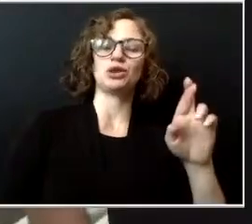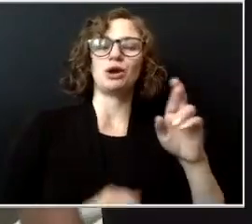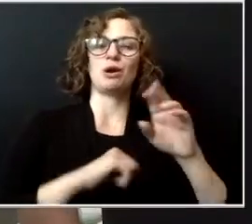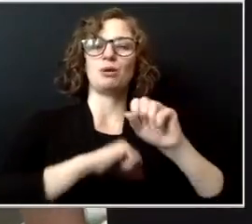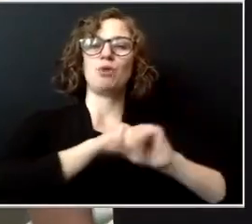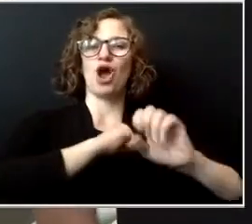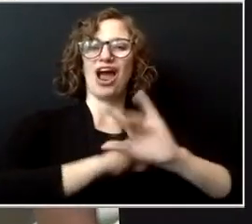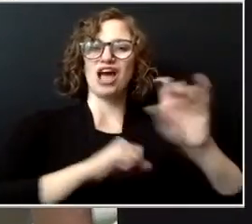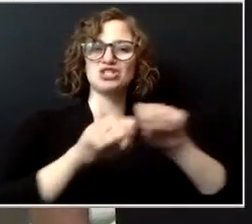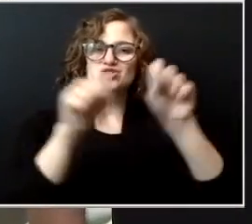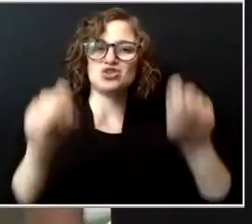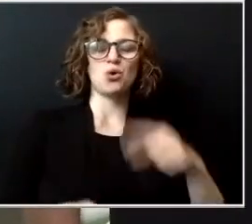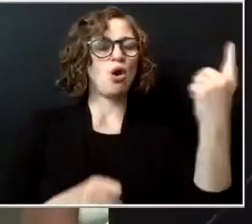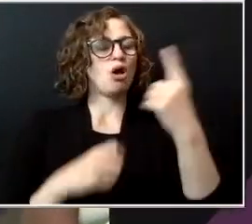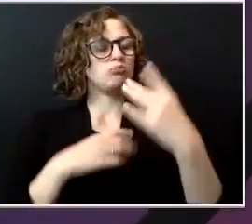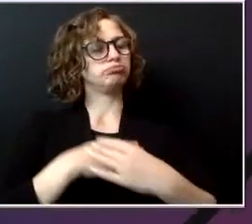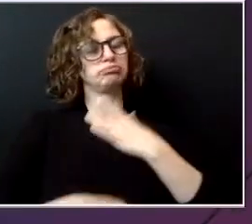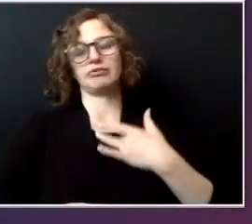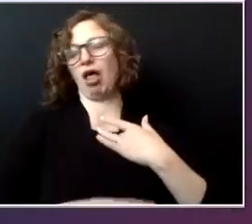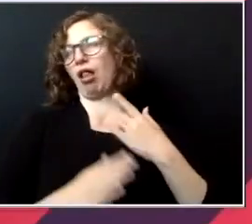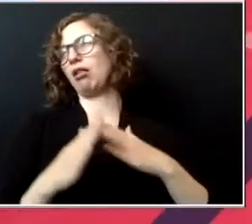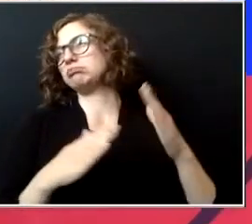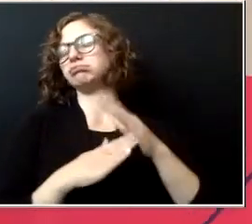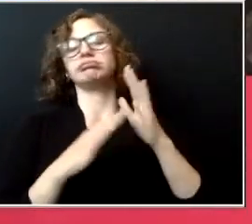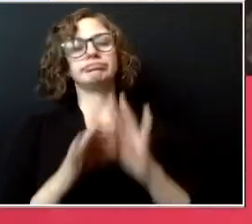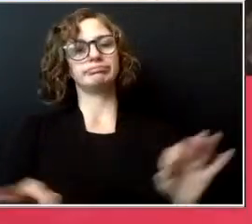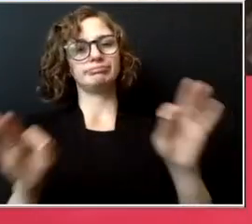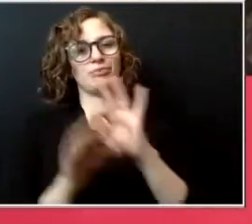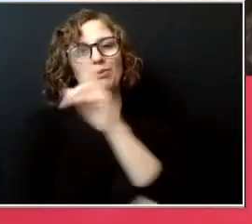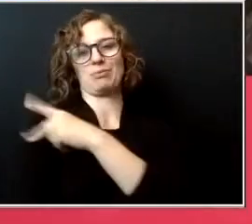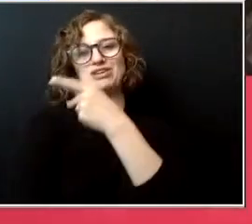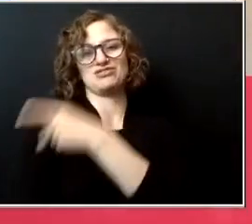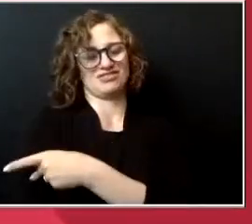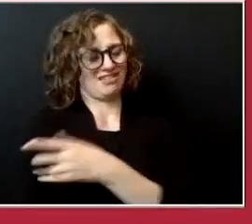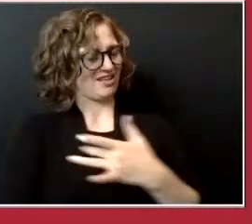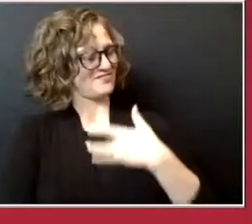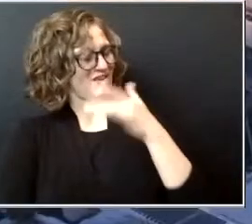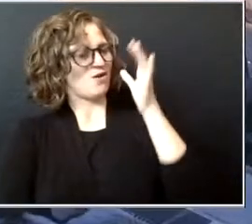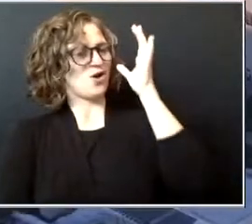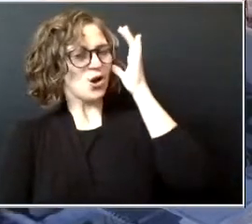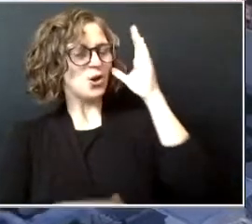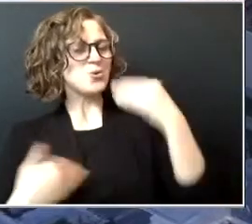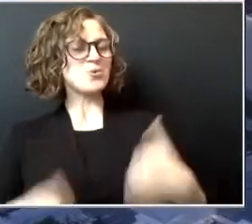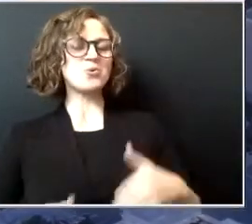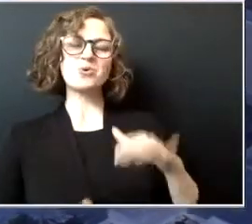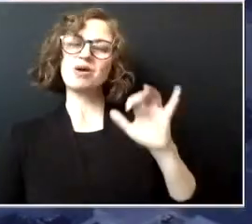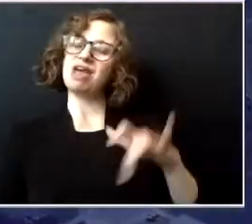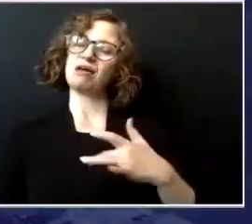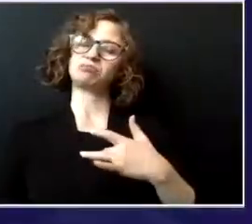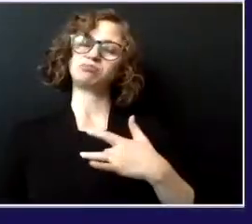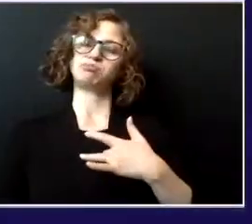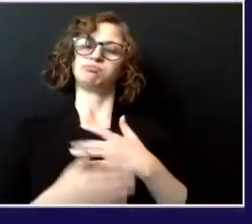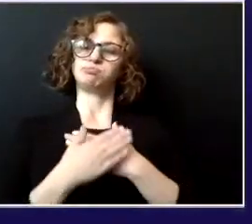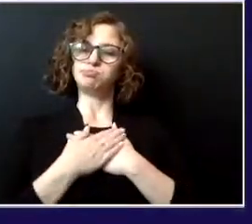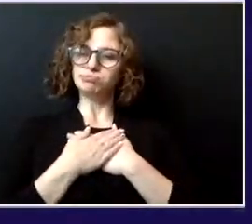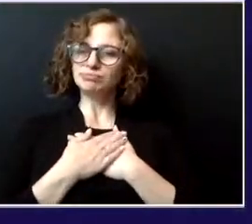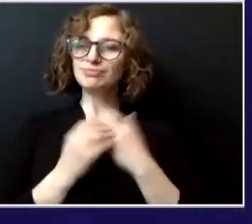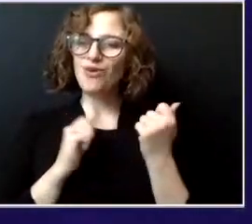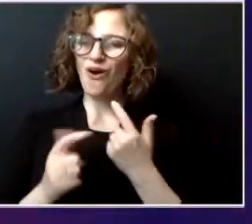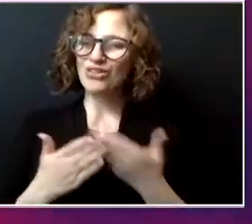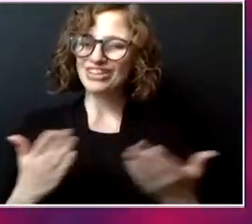most important patient on the planet. I felt heard, and that was really big. This is All Things Heart.